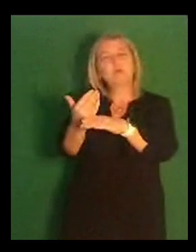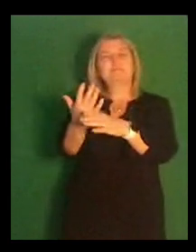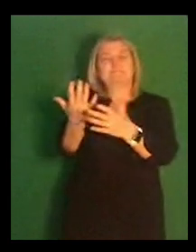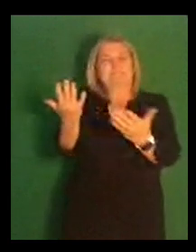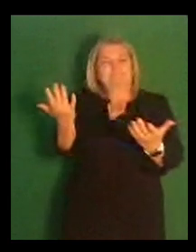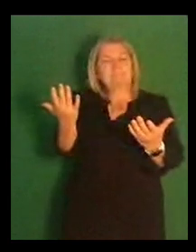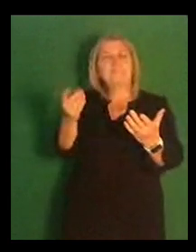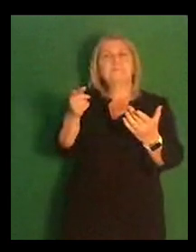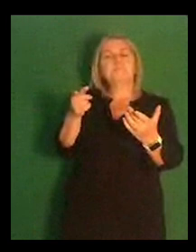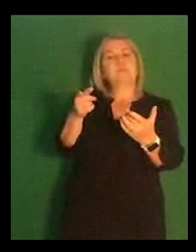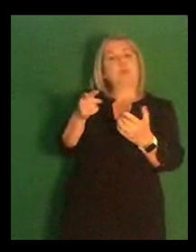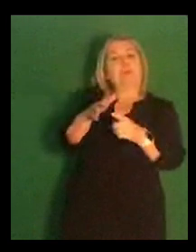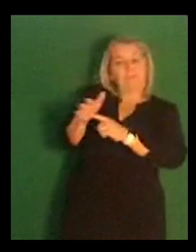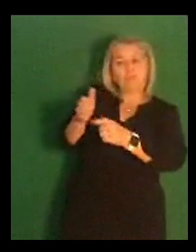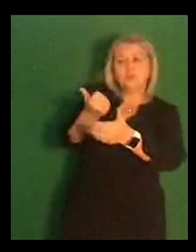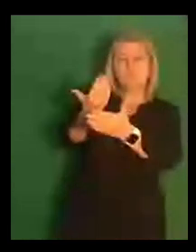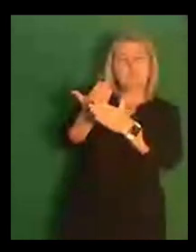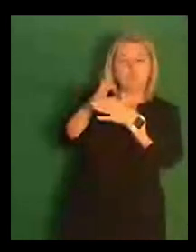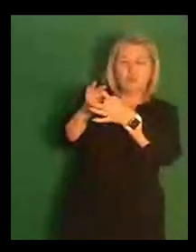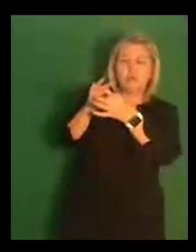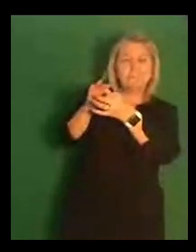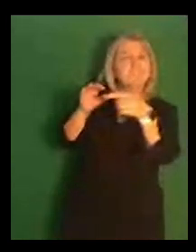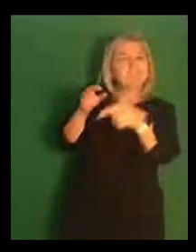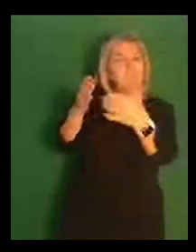And something that we've been talking about is